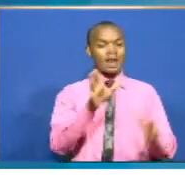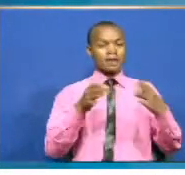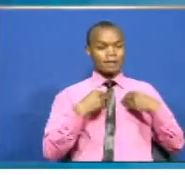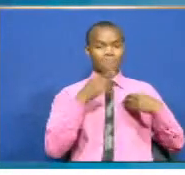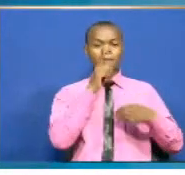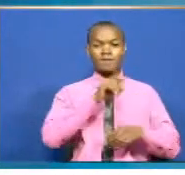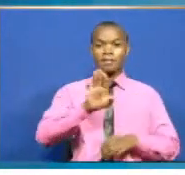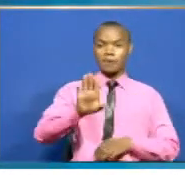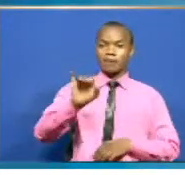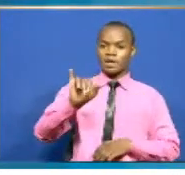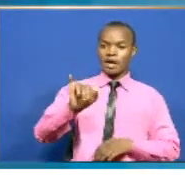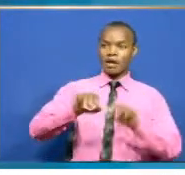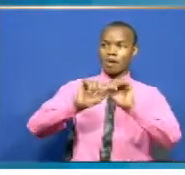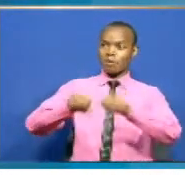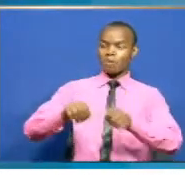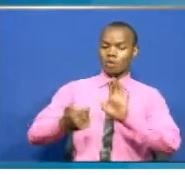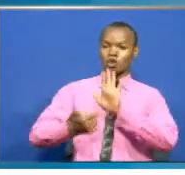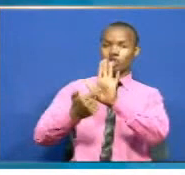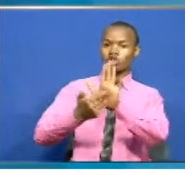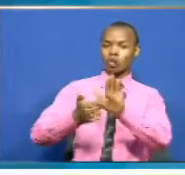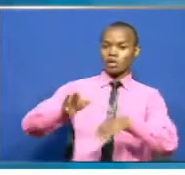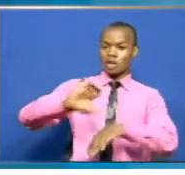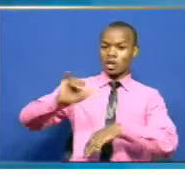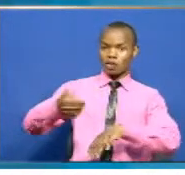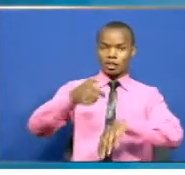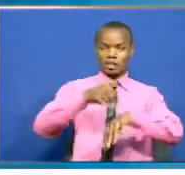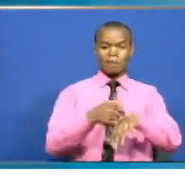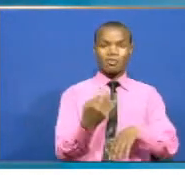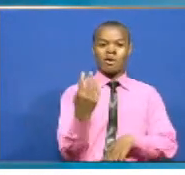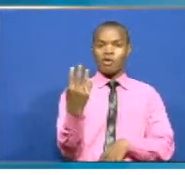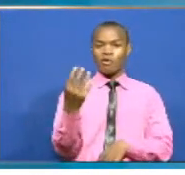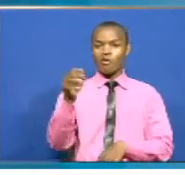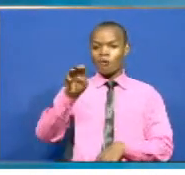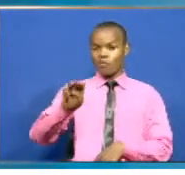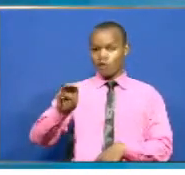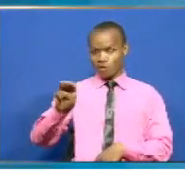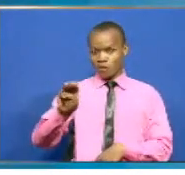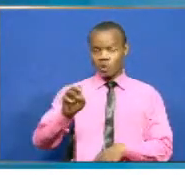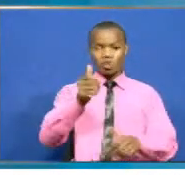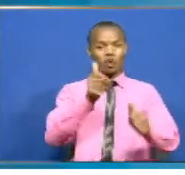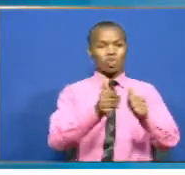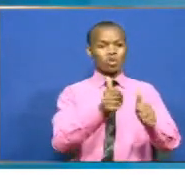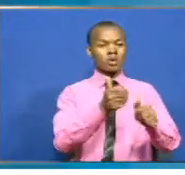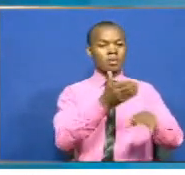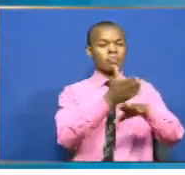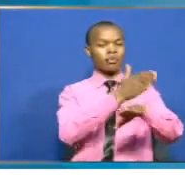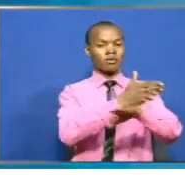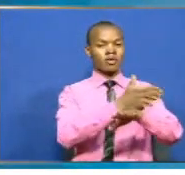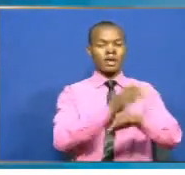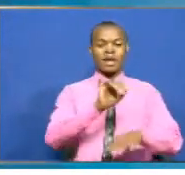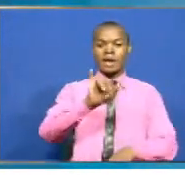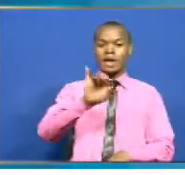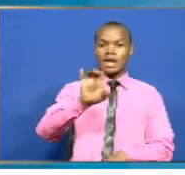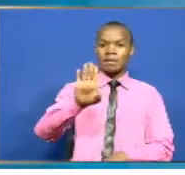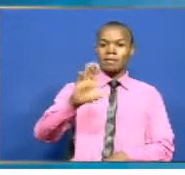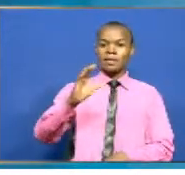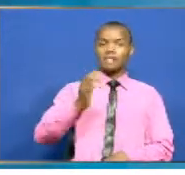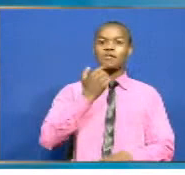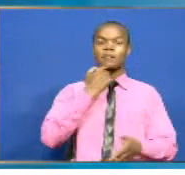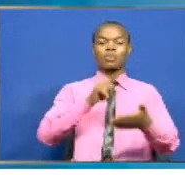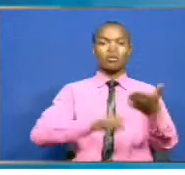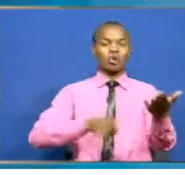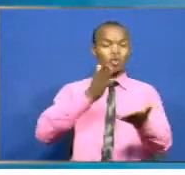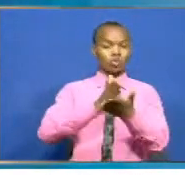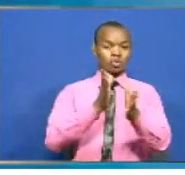light to go to the counties out of the 4 million signatures submitted by the task force. IEBC yesterday confirmed that they have